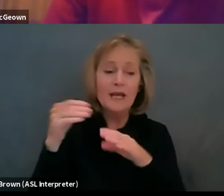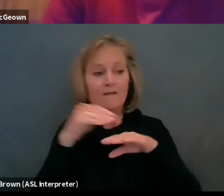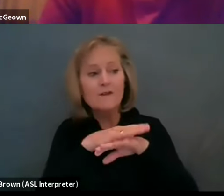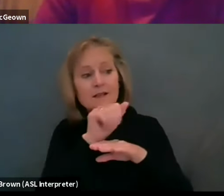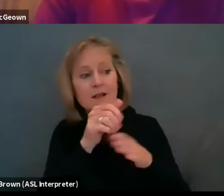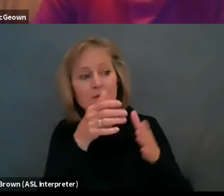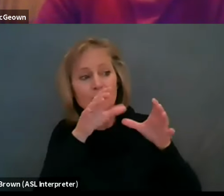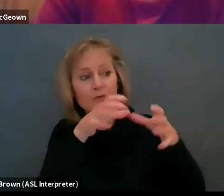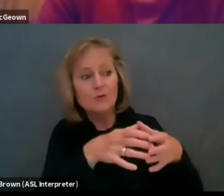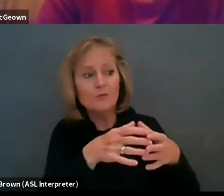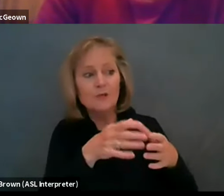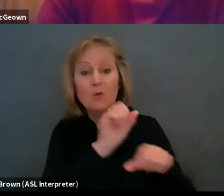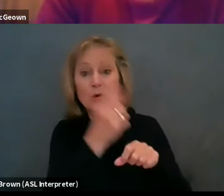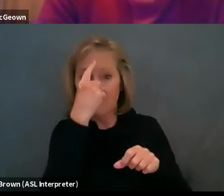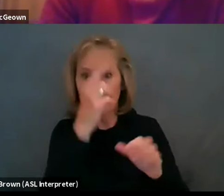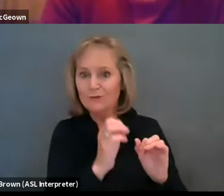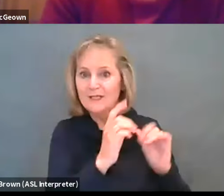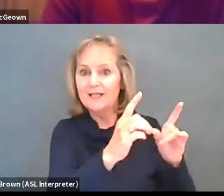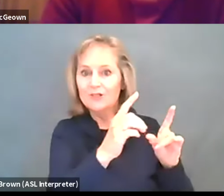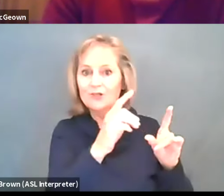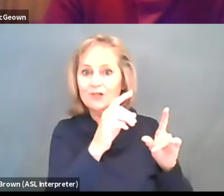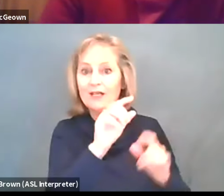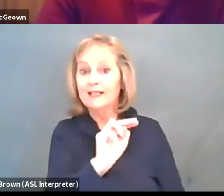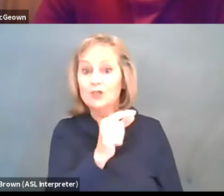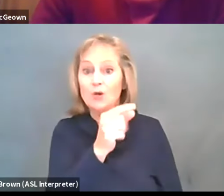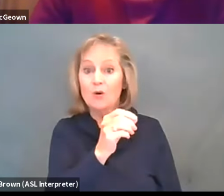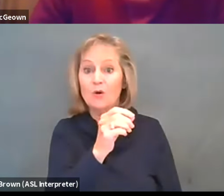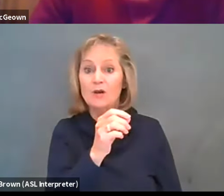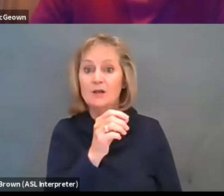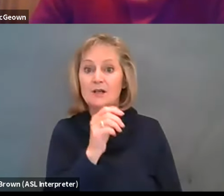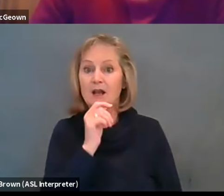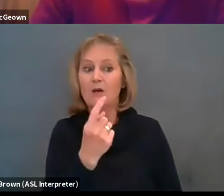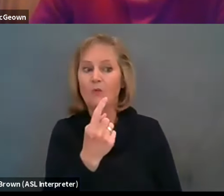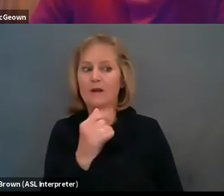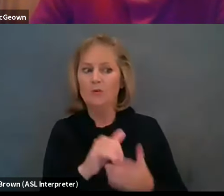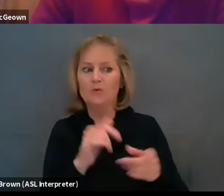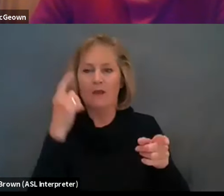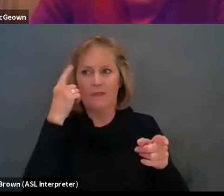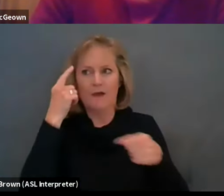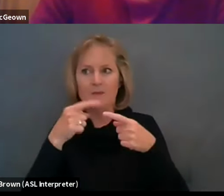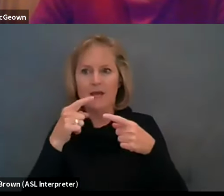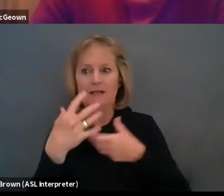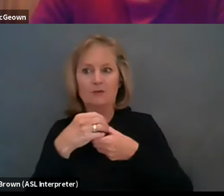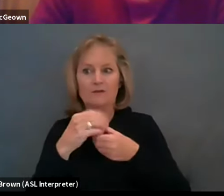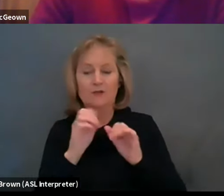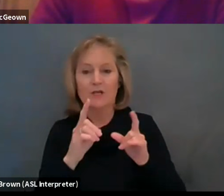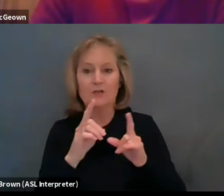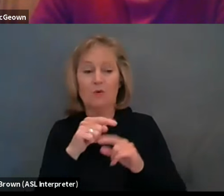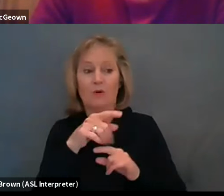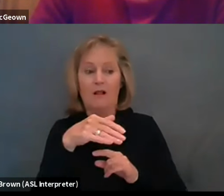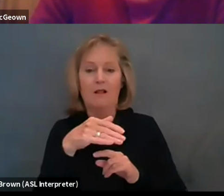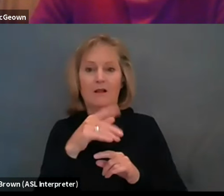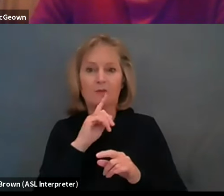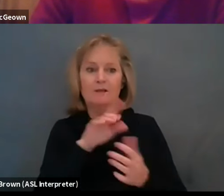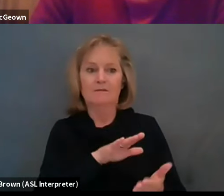somebody that, works for an education NGO, but not one that has thought about inclusive education or one that has